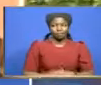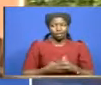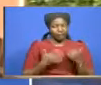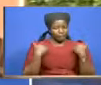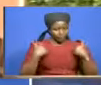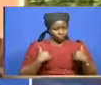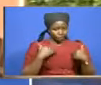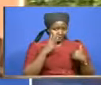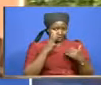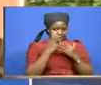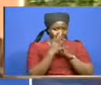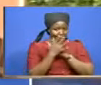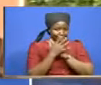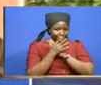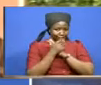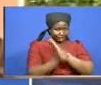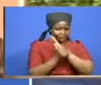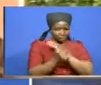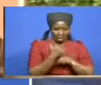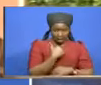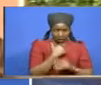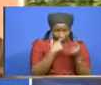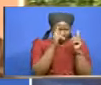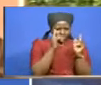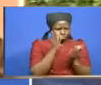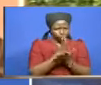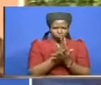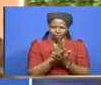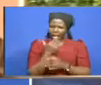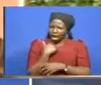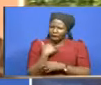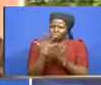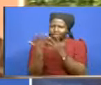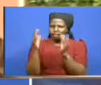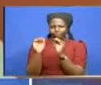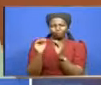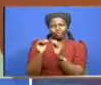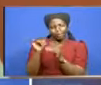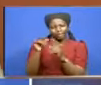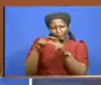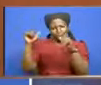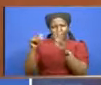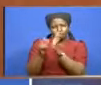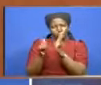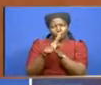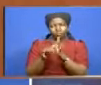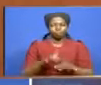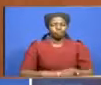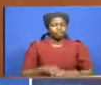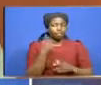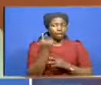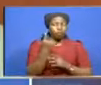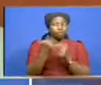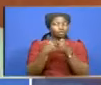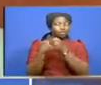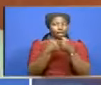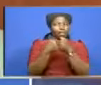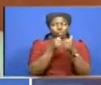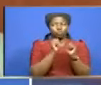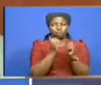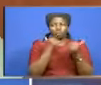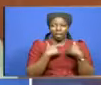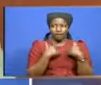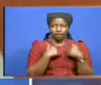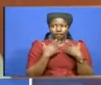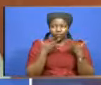have, but I don't have the facilities. So that is the major problem I have. Ile changamoto ambayo